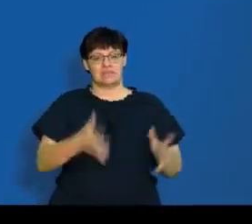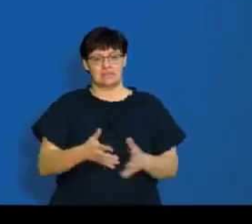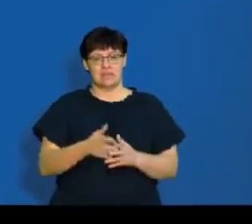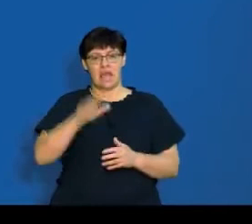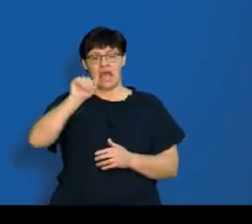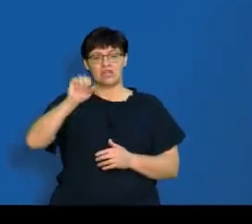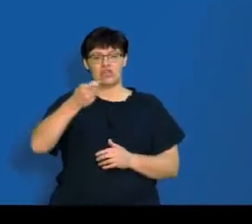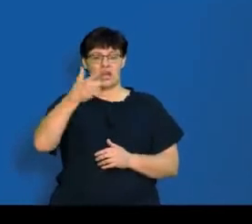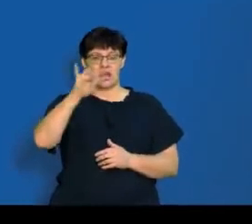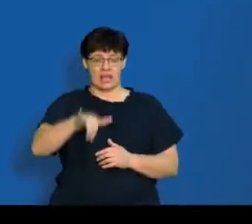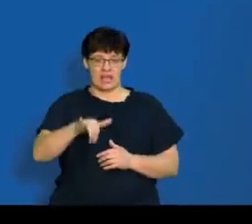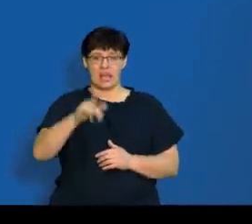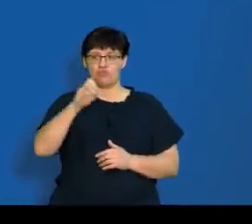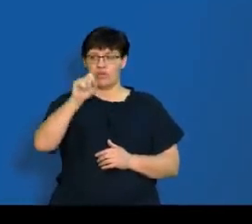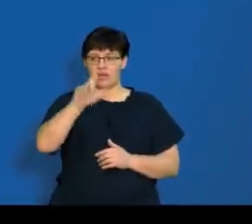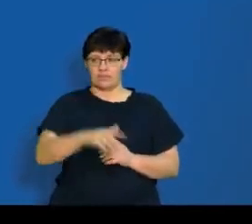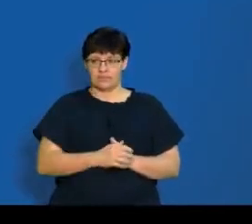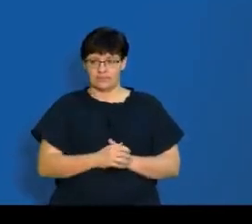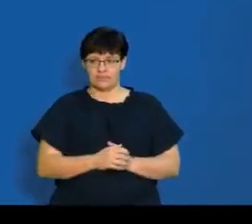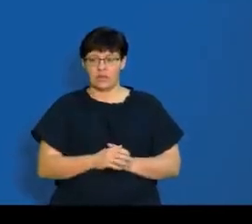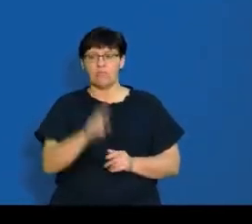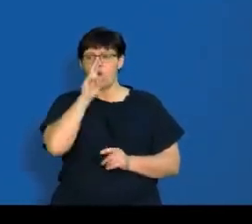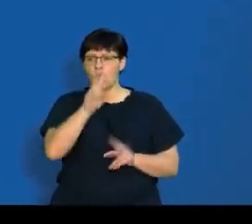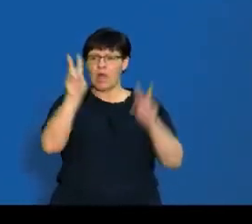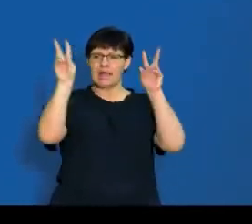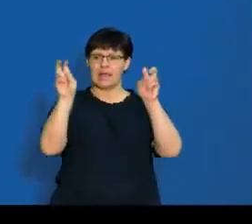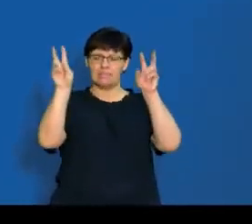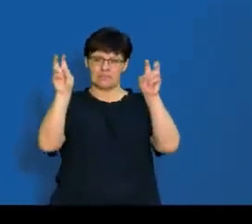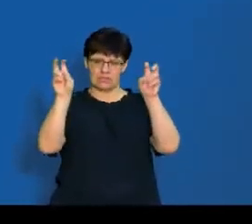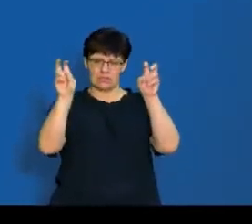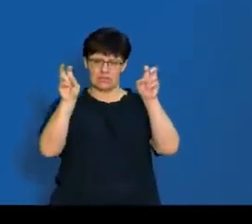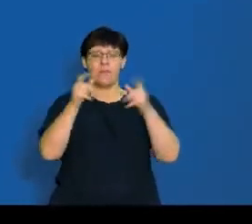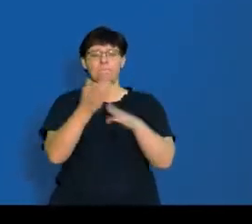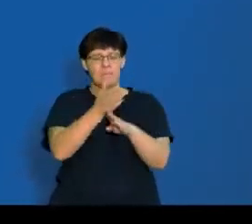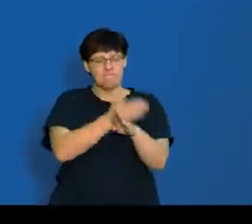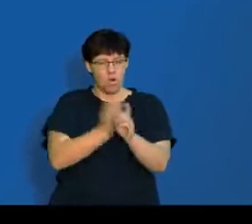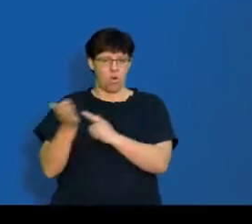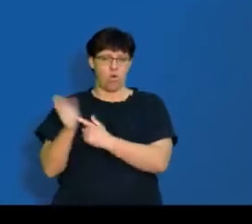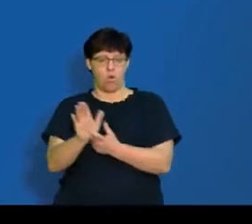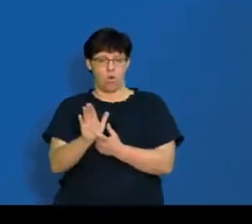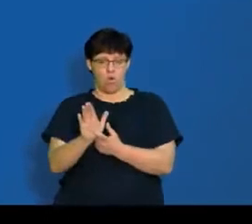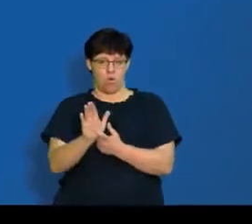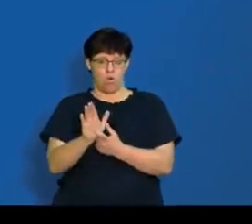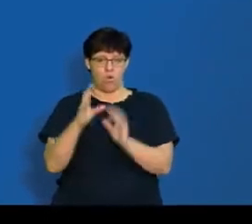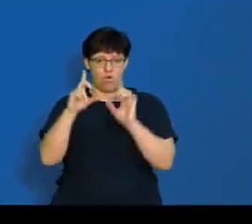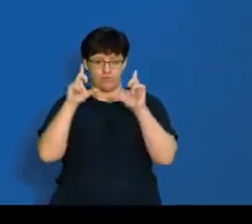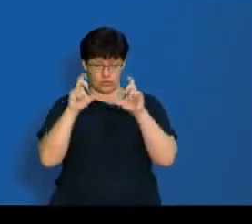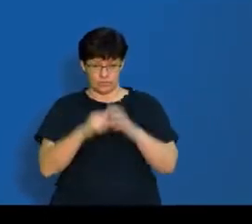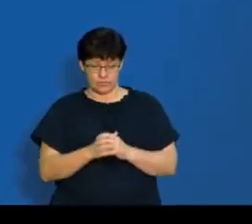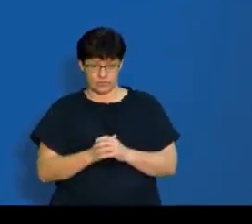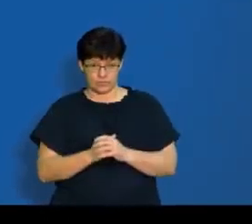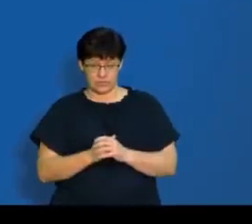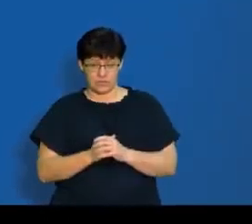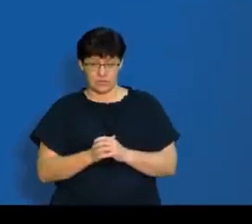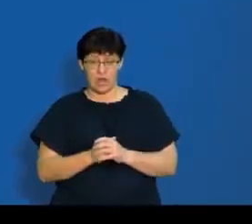Ashley Krill? Now, let's look at the caption of this photograph before I show you the photograph. Guys, you will